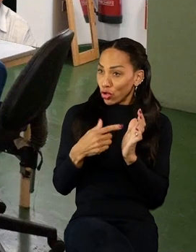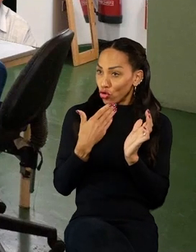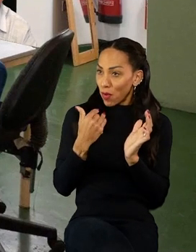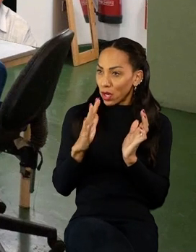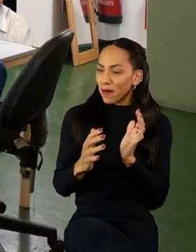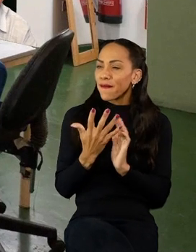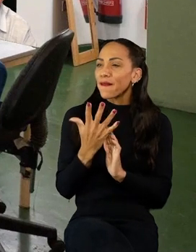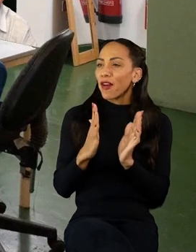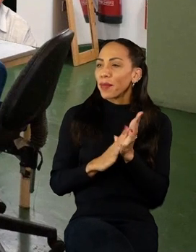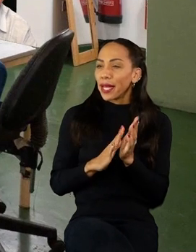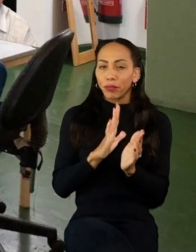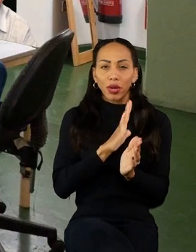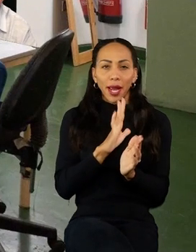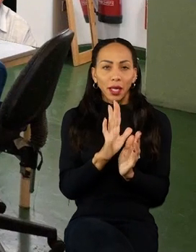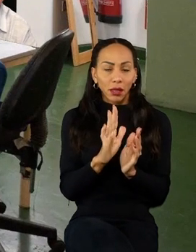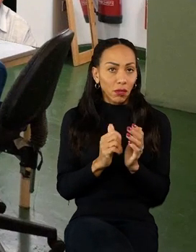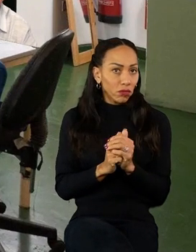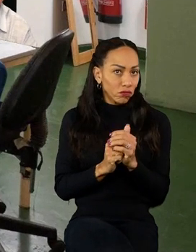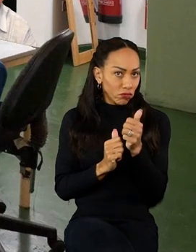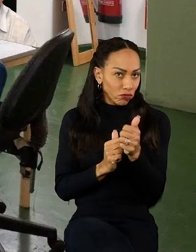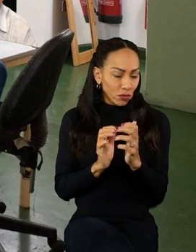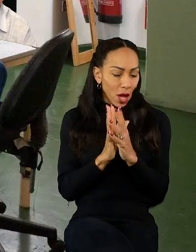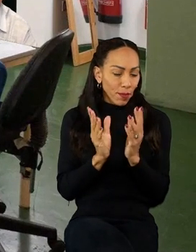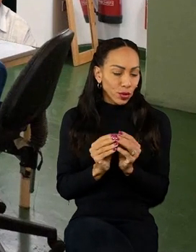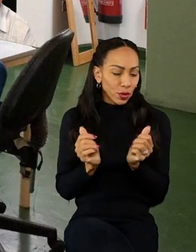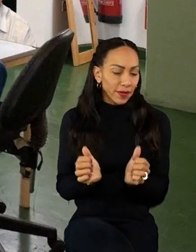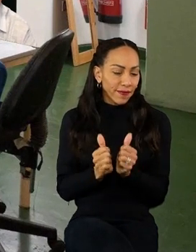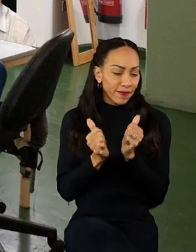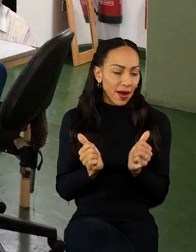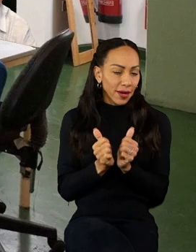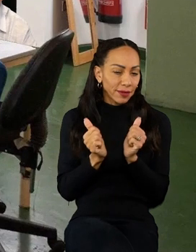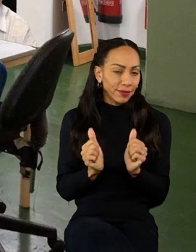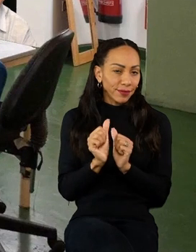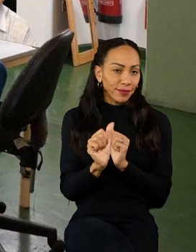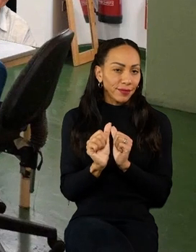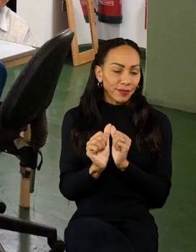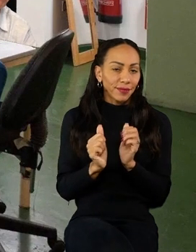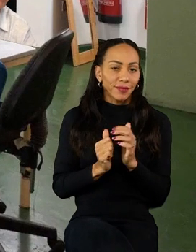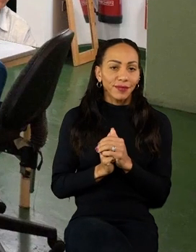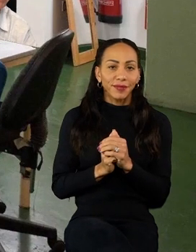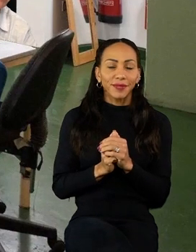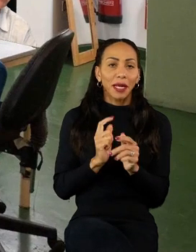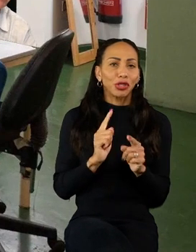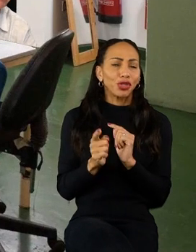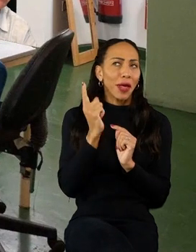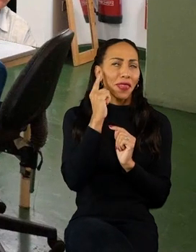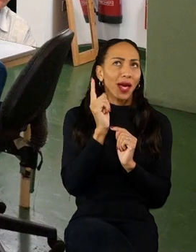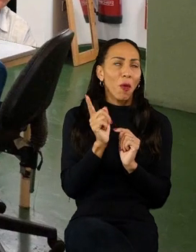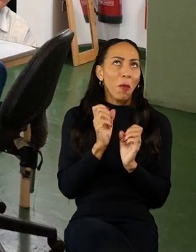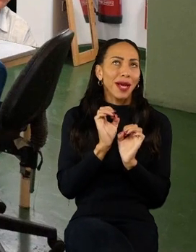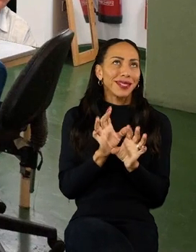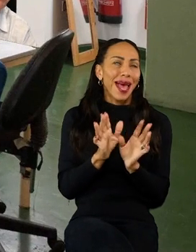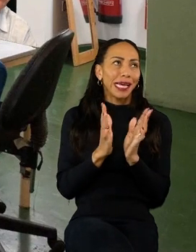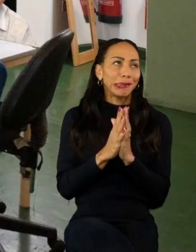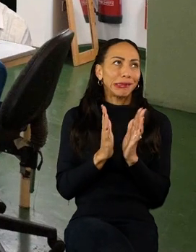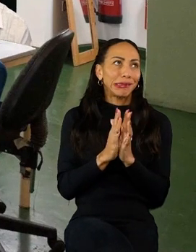Feel like a break just now might be really good. All right, let's do that. Is that okay, Trish? Do you mind if we just have a 5-minute break? That's absolutely